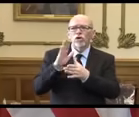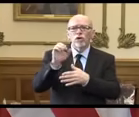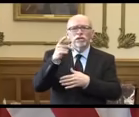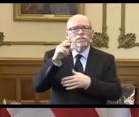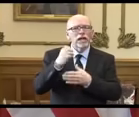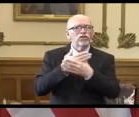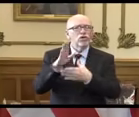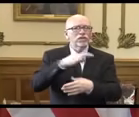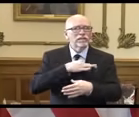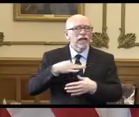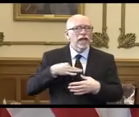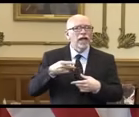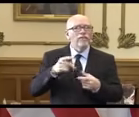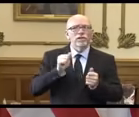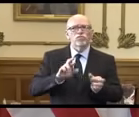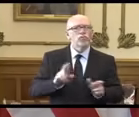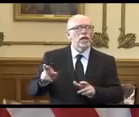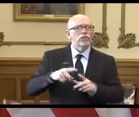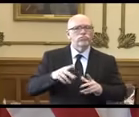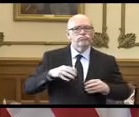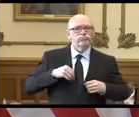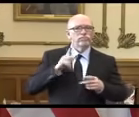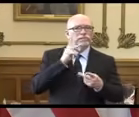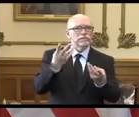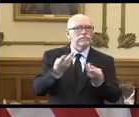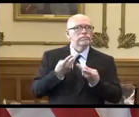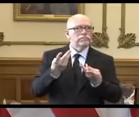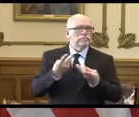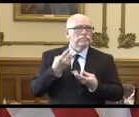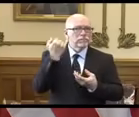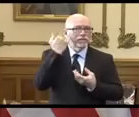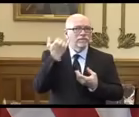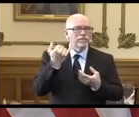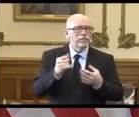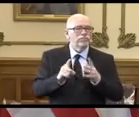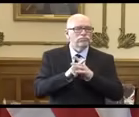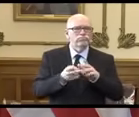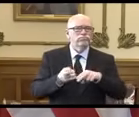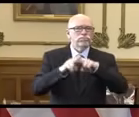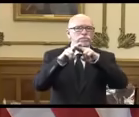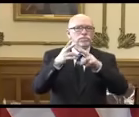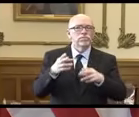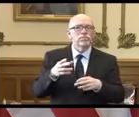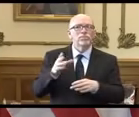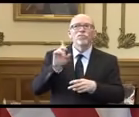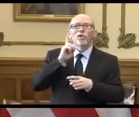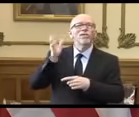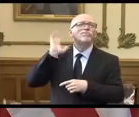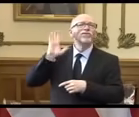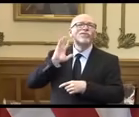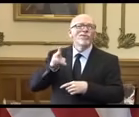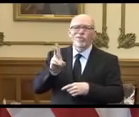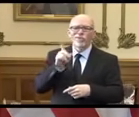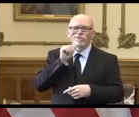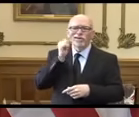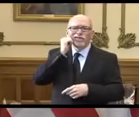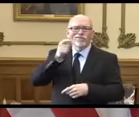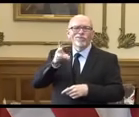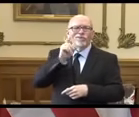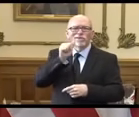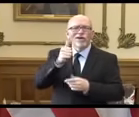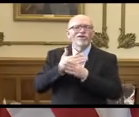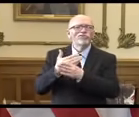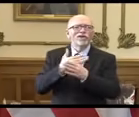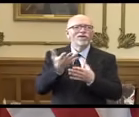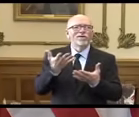people so that they're ready to receive these types of surge numbers, even when they wouldn't on a normal day-to-day basis be able